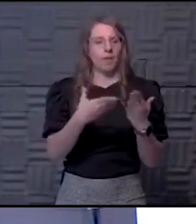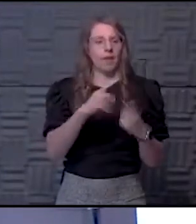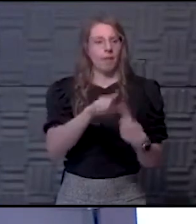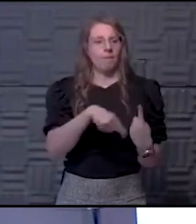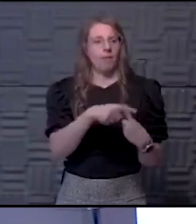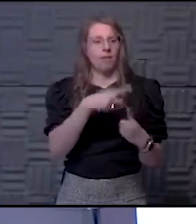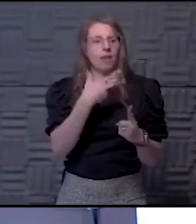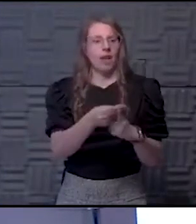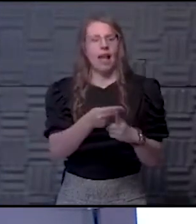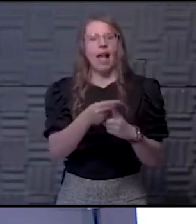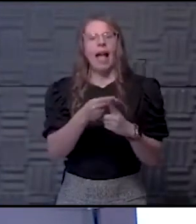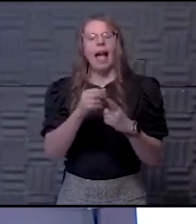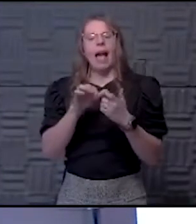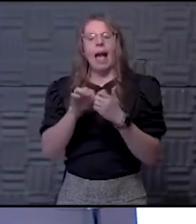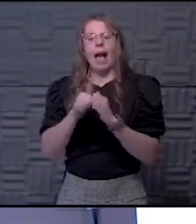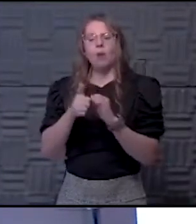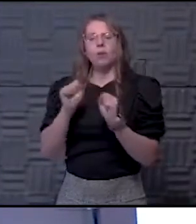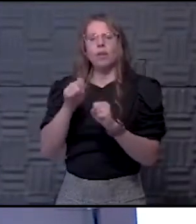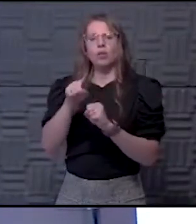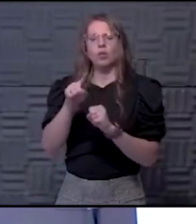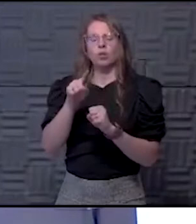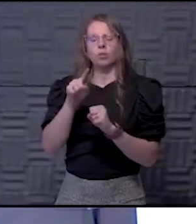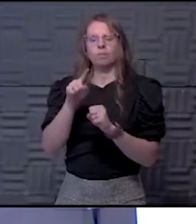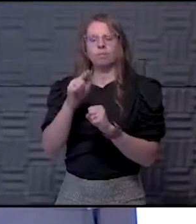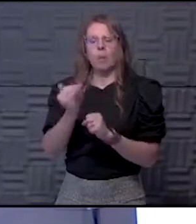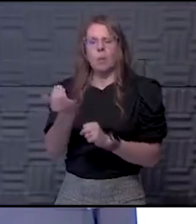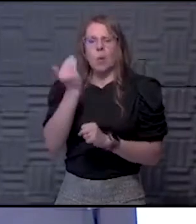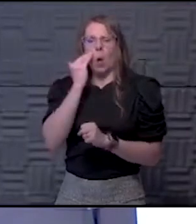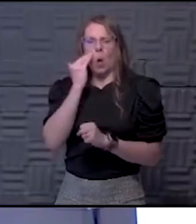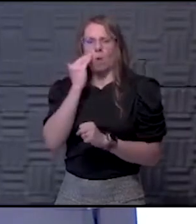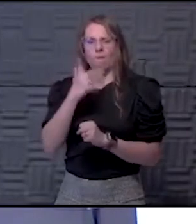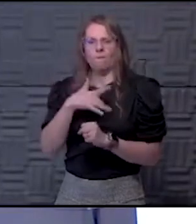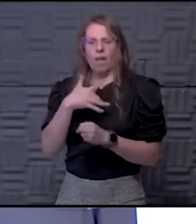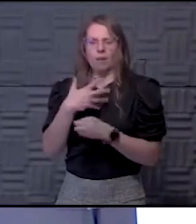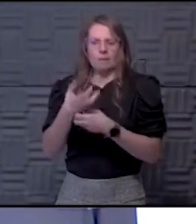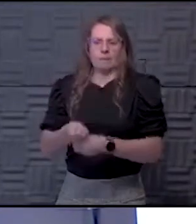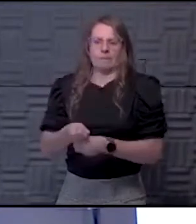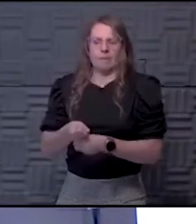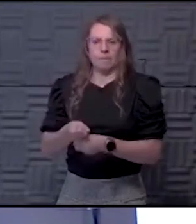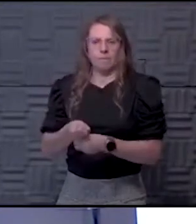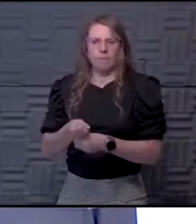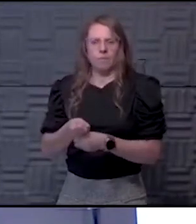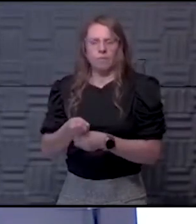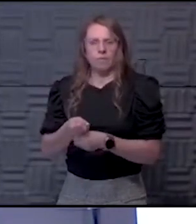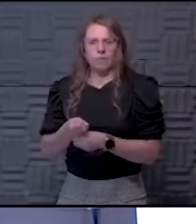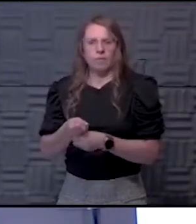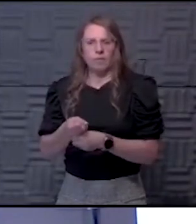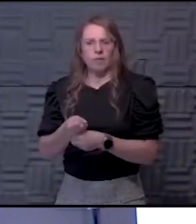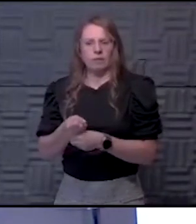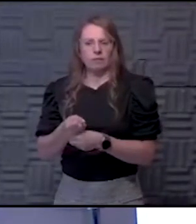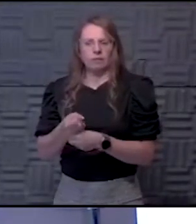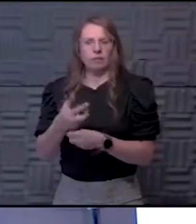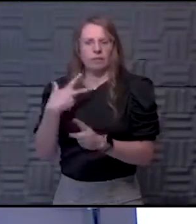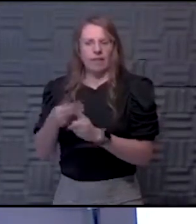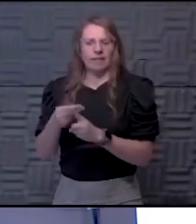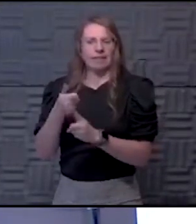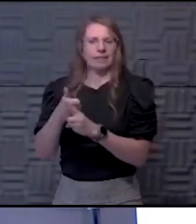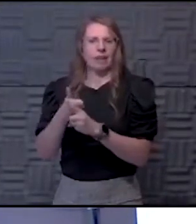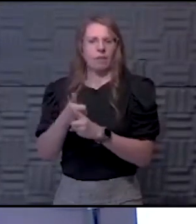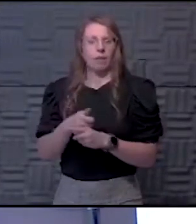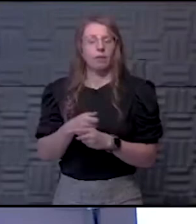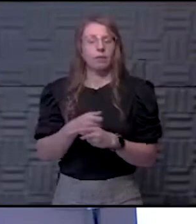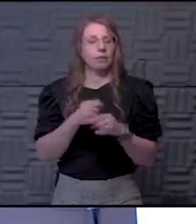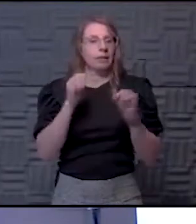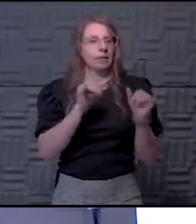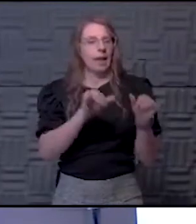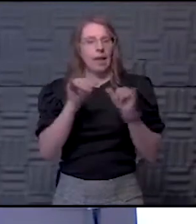then how can you be certain about other things? And I think that that's kind of thematic with a lot of the questions that we're getting this